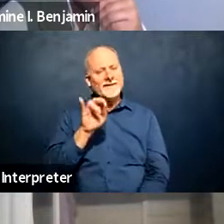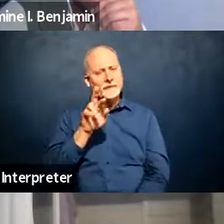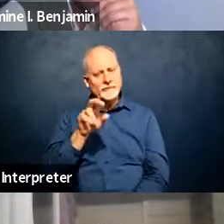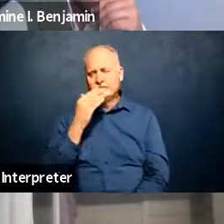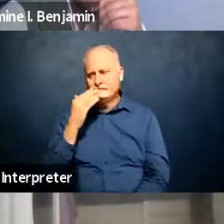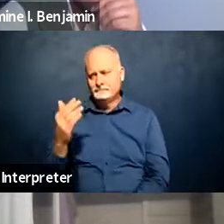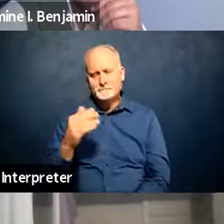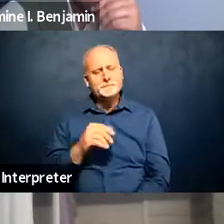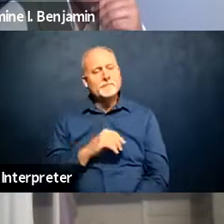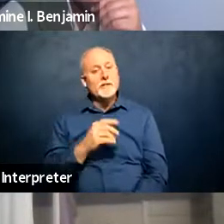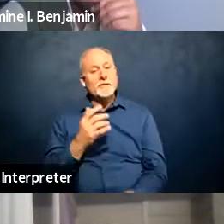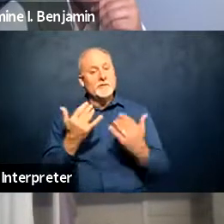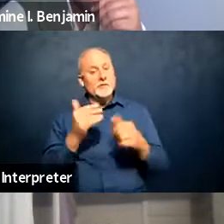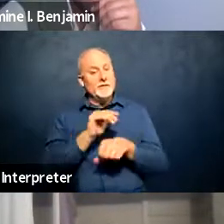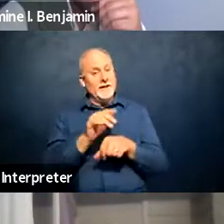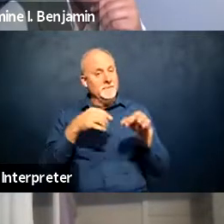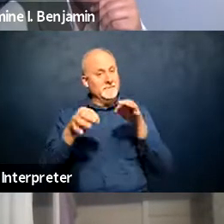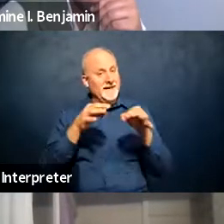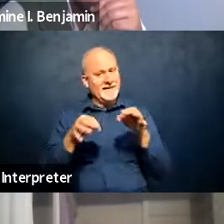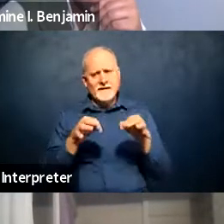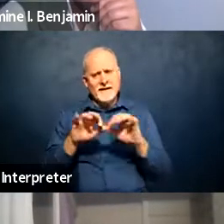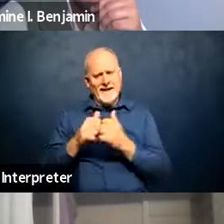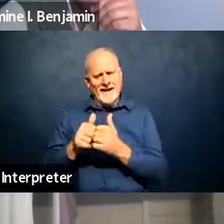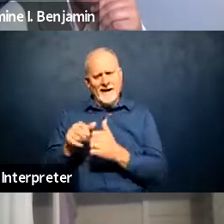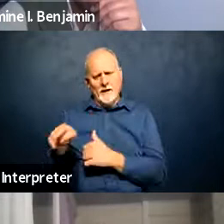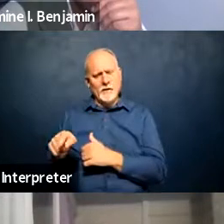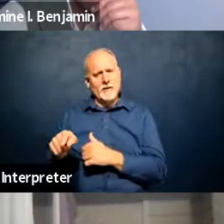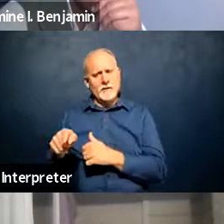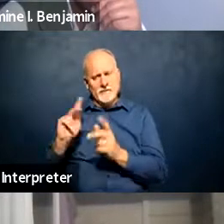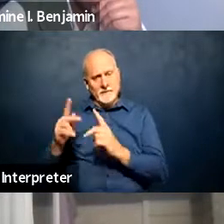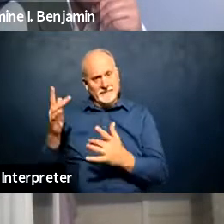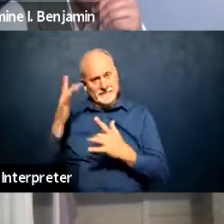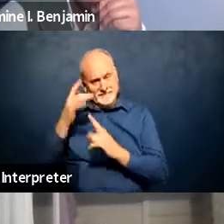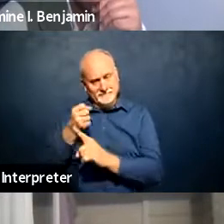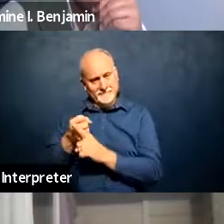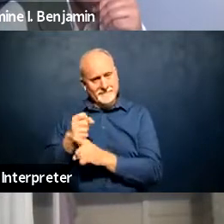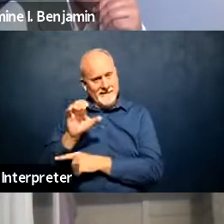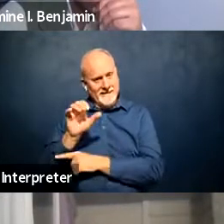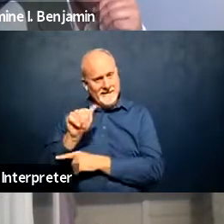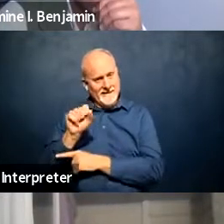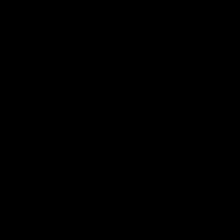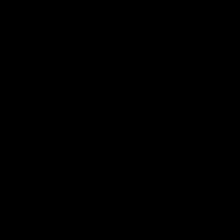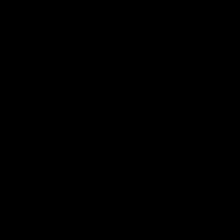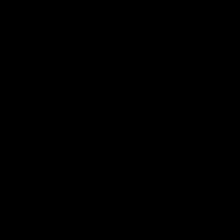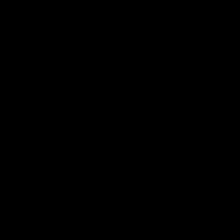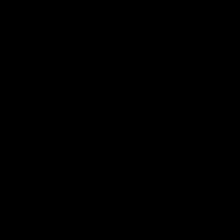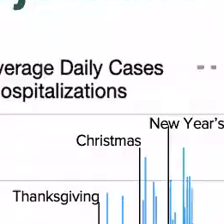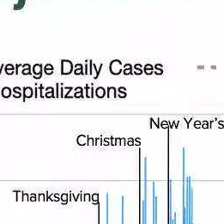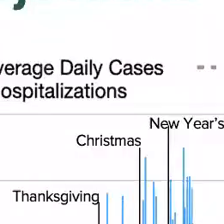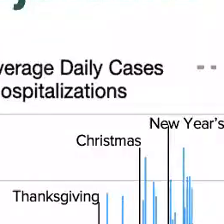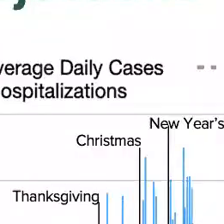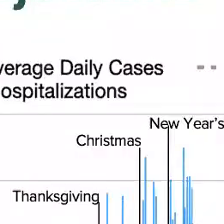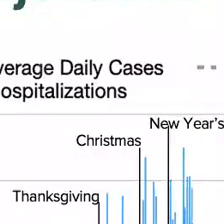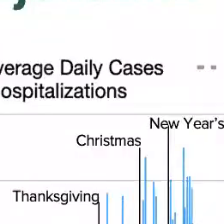to you tonight about is how the cases impact hospitalizations in Alabama. And we're going to take a look at a slide that we use to